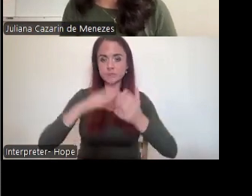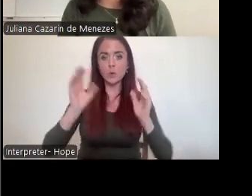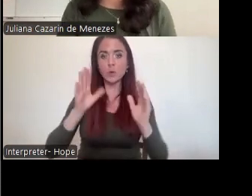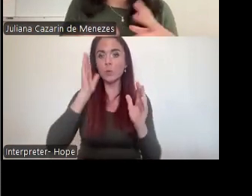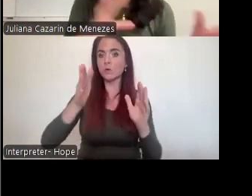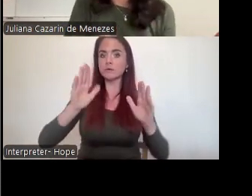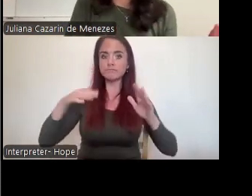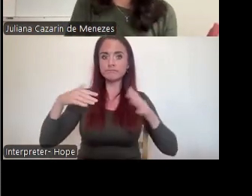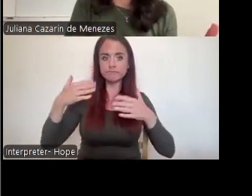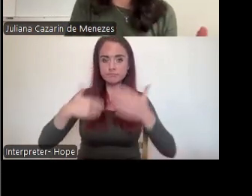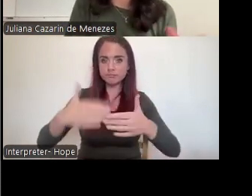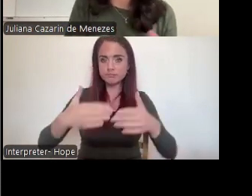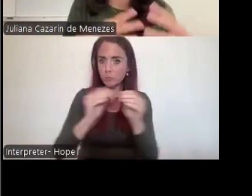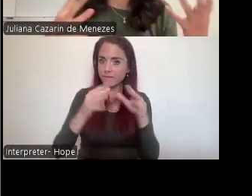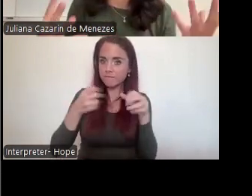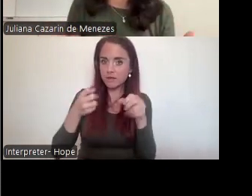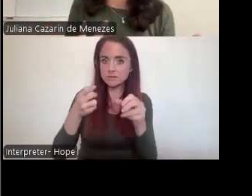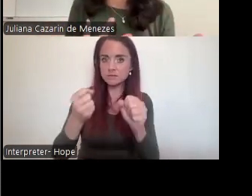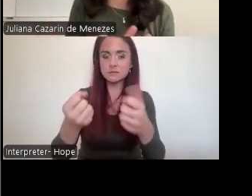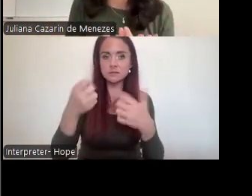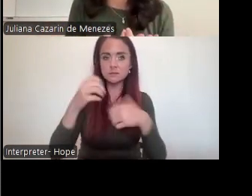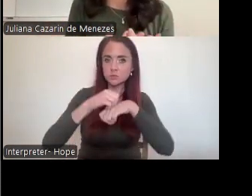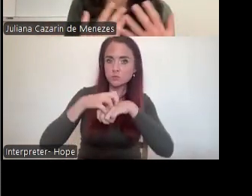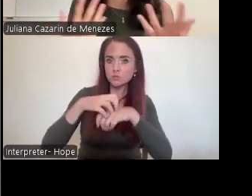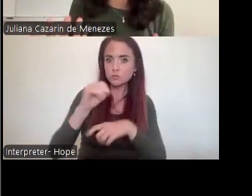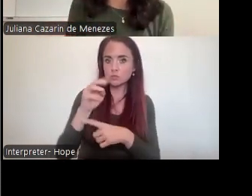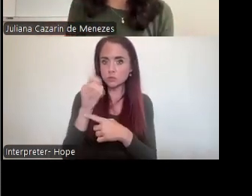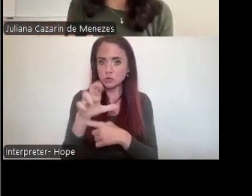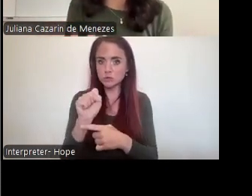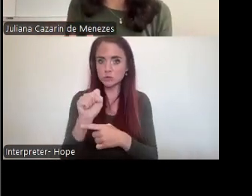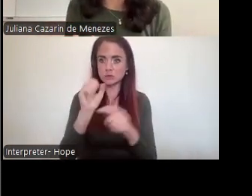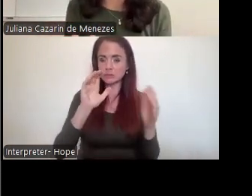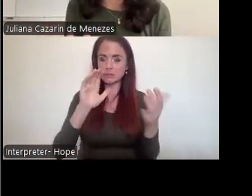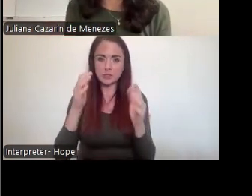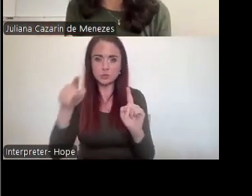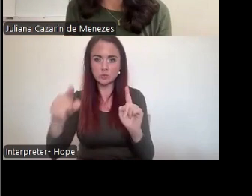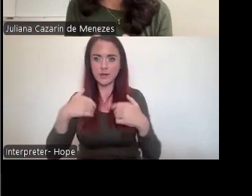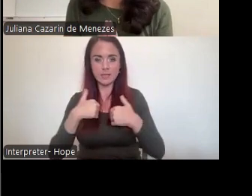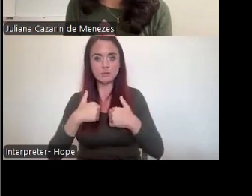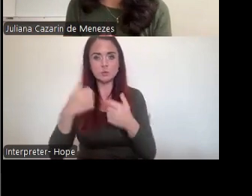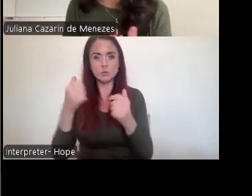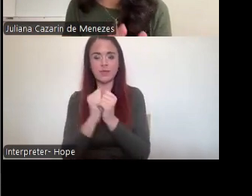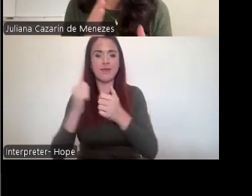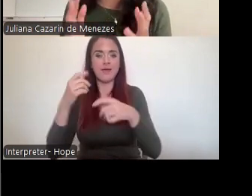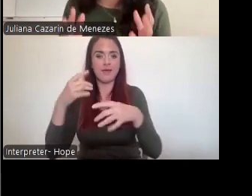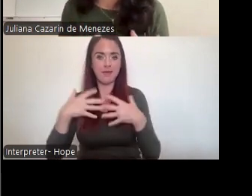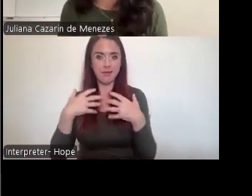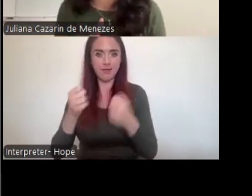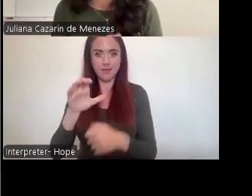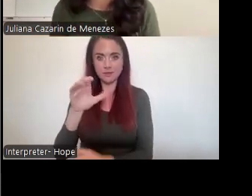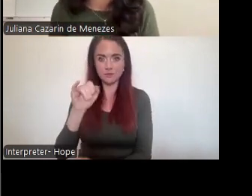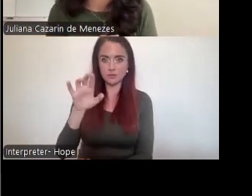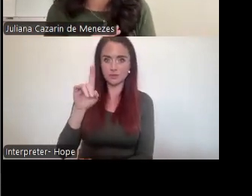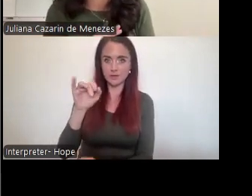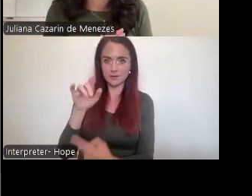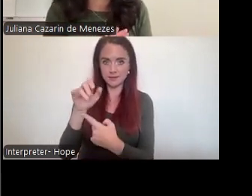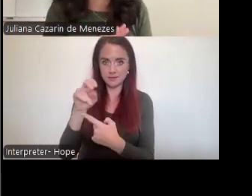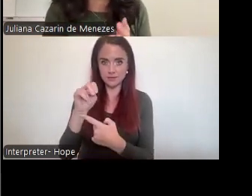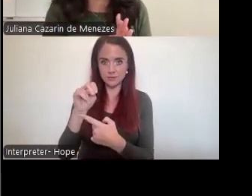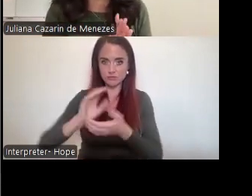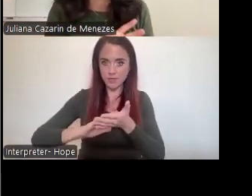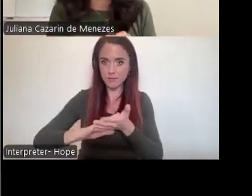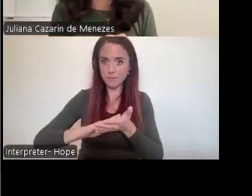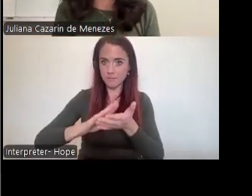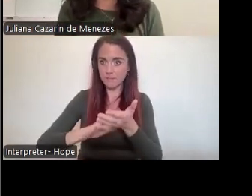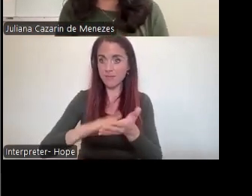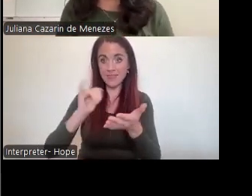when compared with the animals that shows like a healthy circadian rhythms, showing an implication of circadian